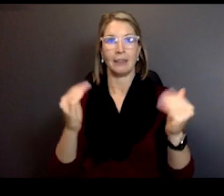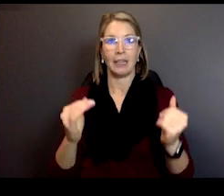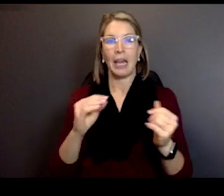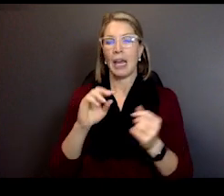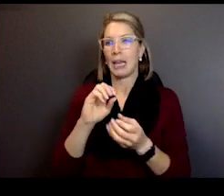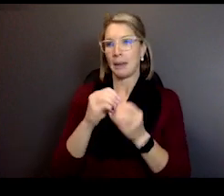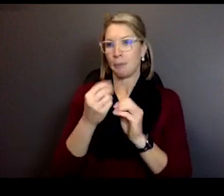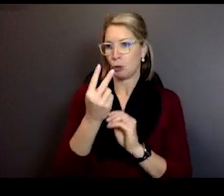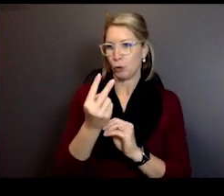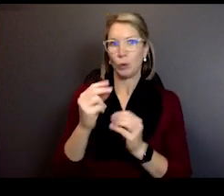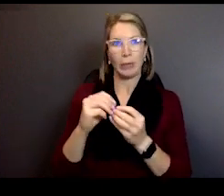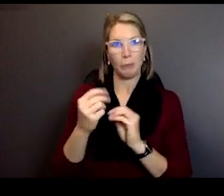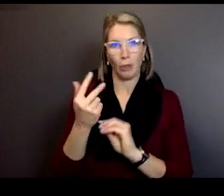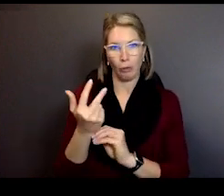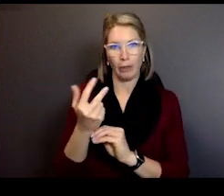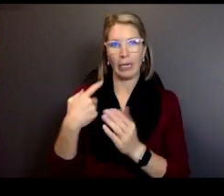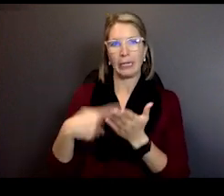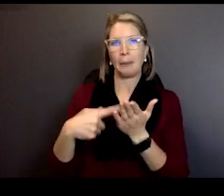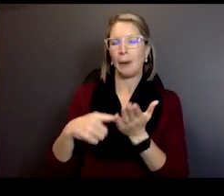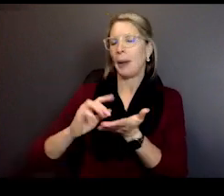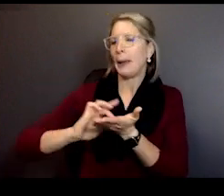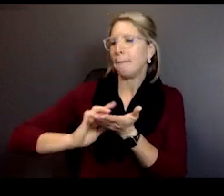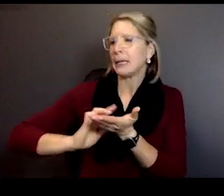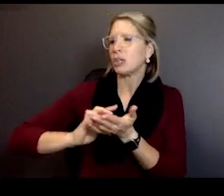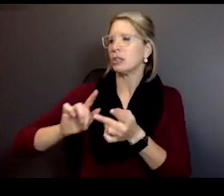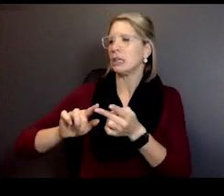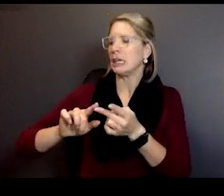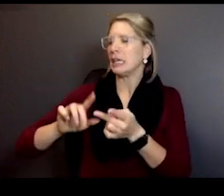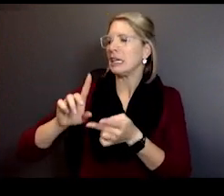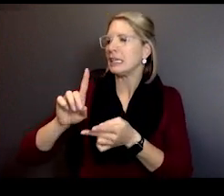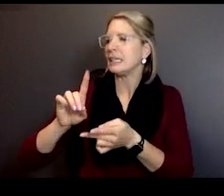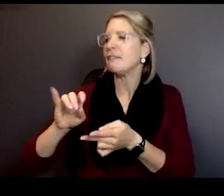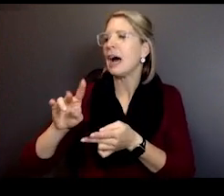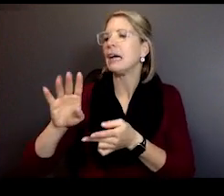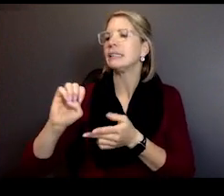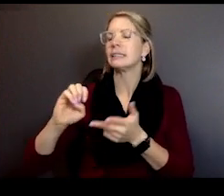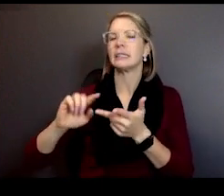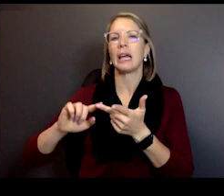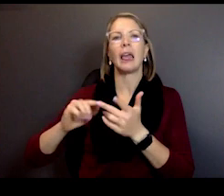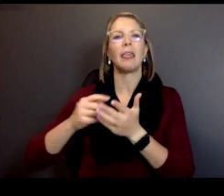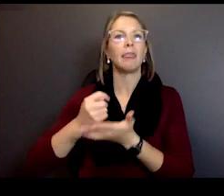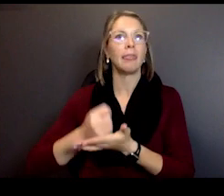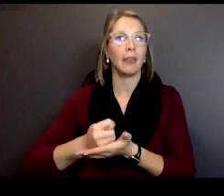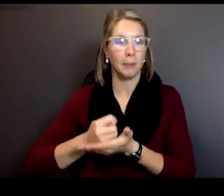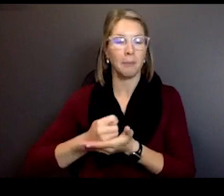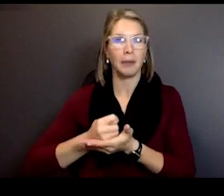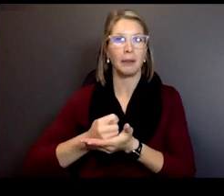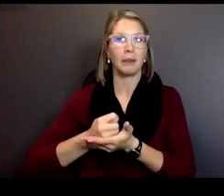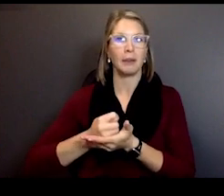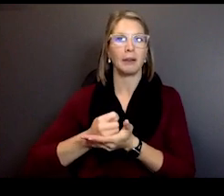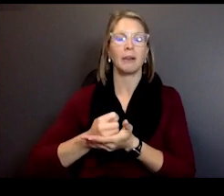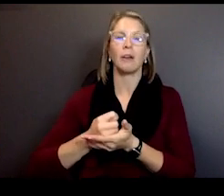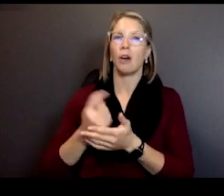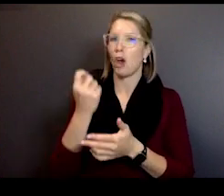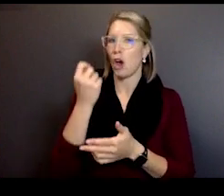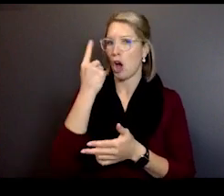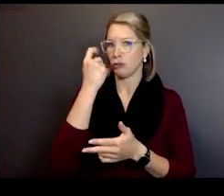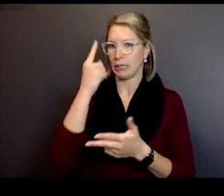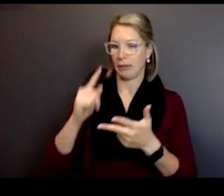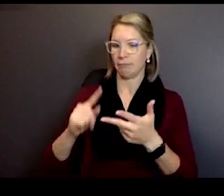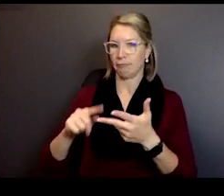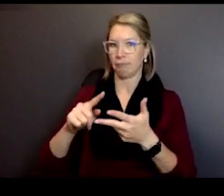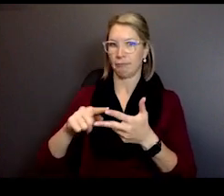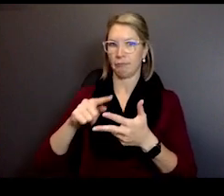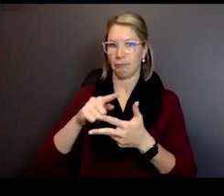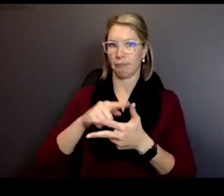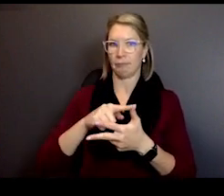Questions 2 and 3 ask about medication, devices, and therapy. To be eligible, your patient's impairment must be